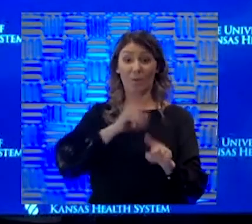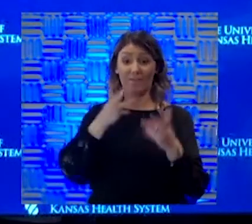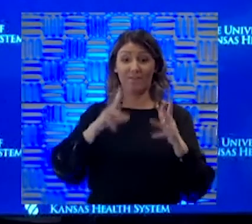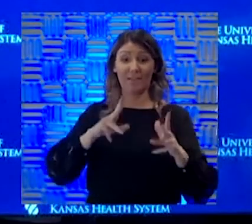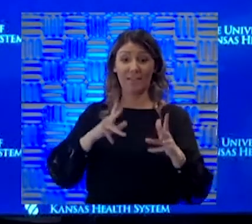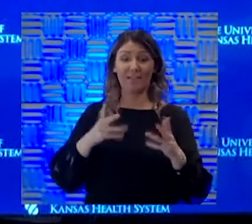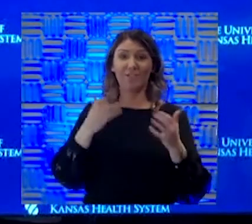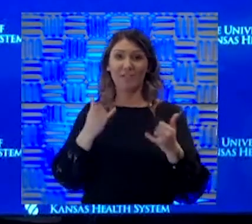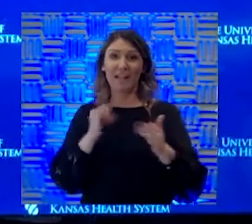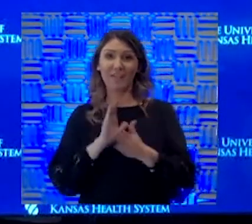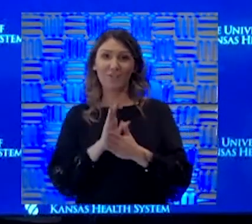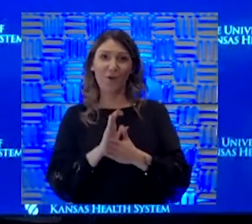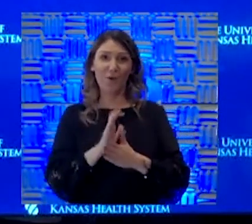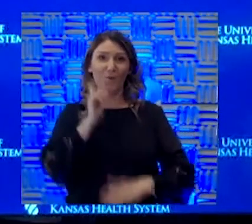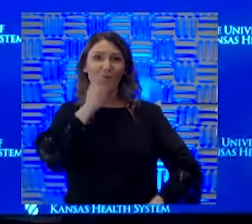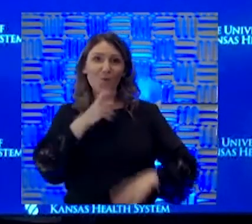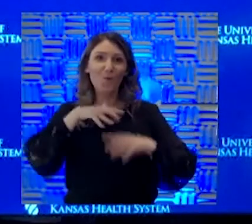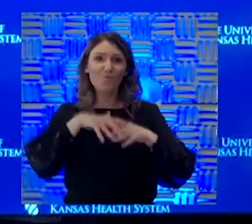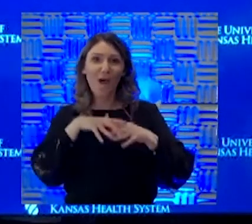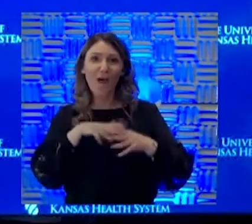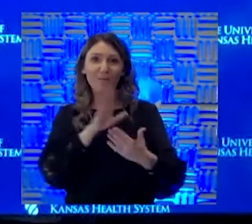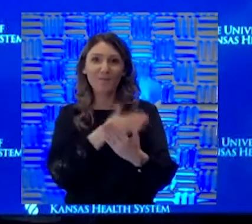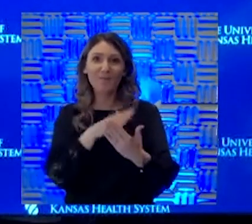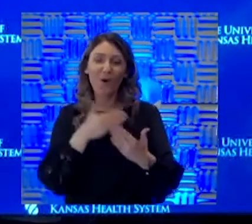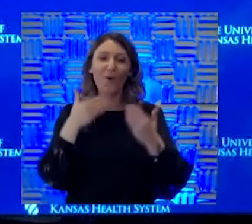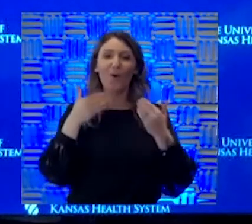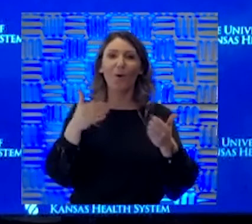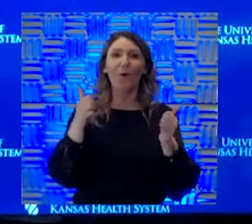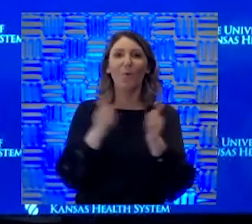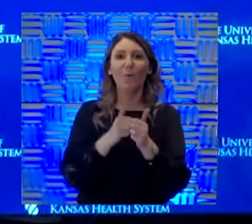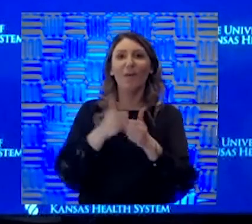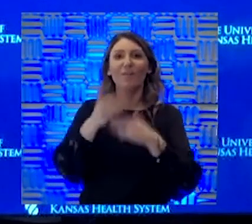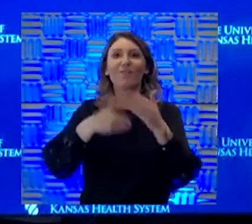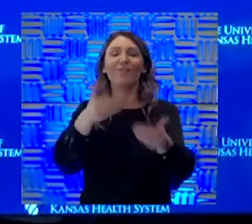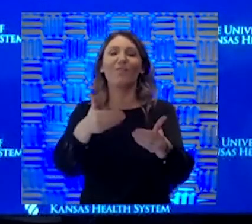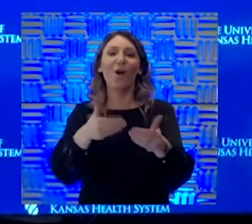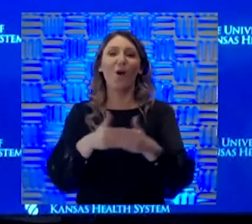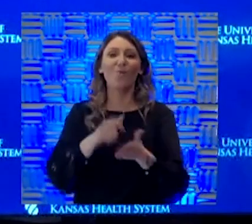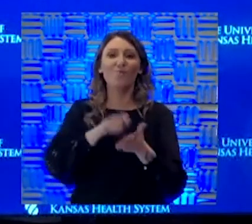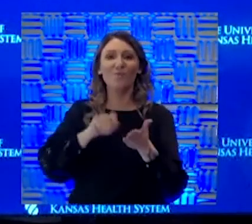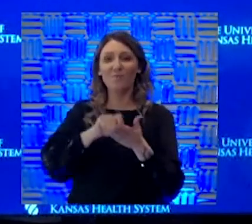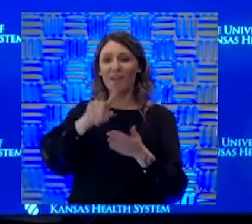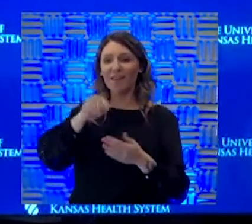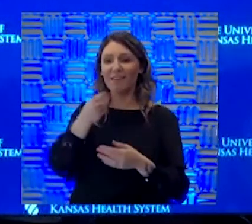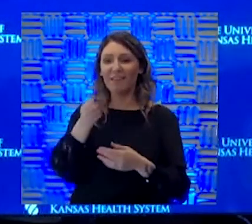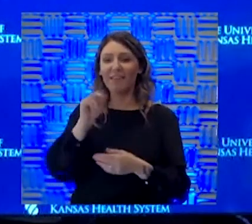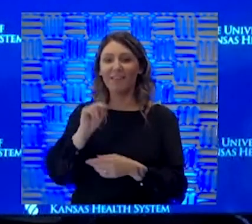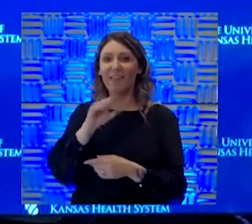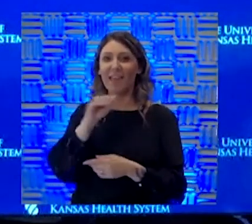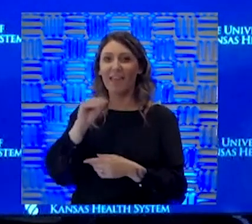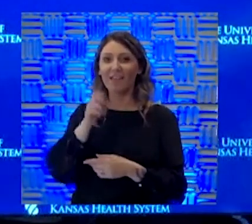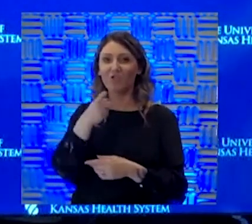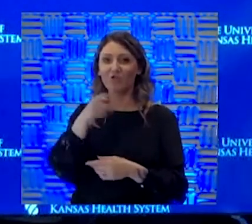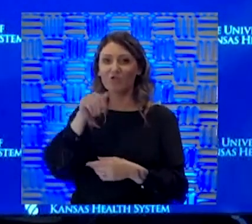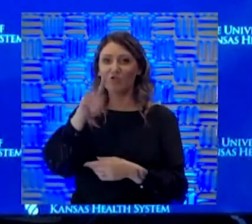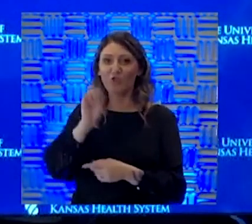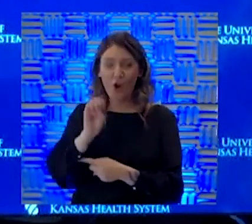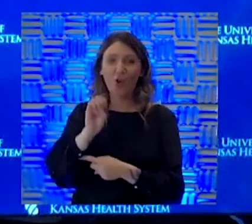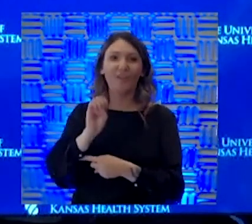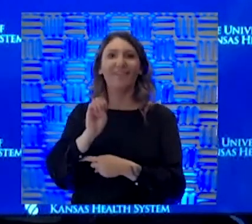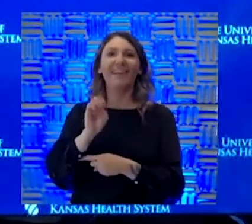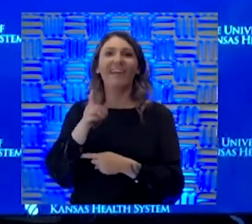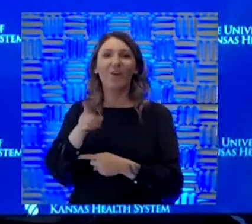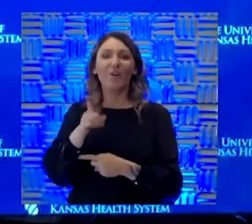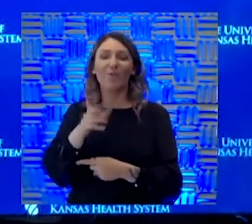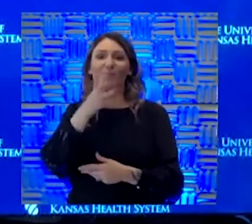we have a cool rap song, special one, Go With The Flow, written and performed by Ethan and Charlie Gunn. And their mom, Jamie, is a pediatric